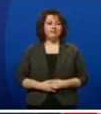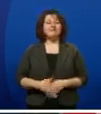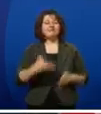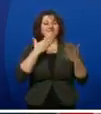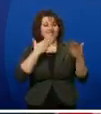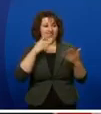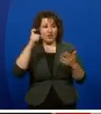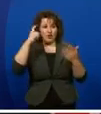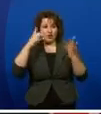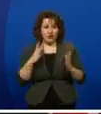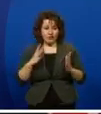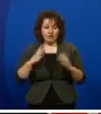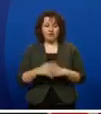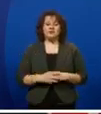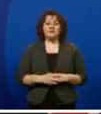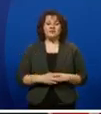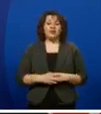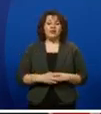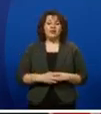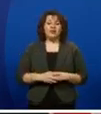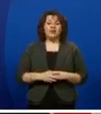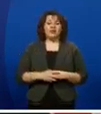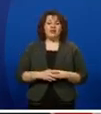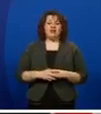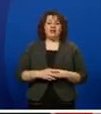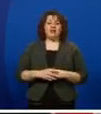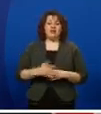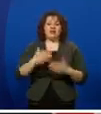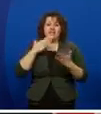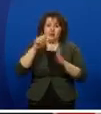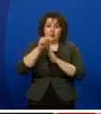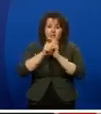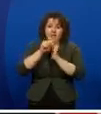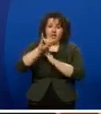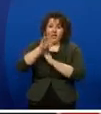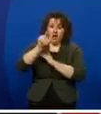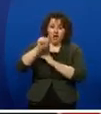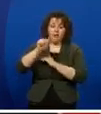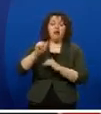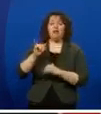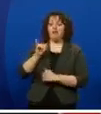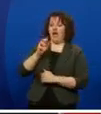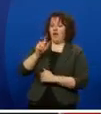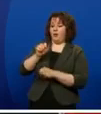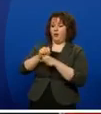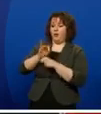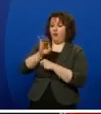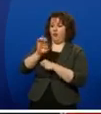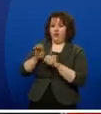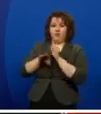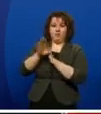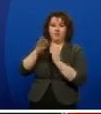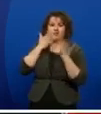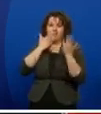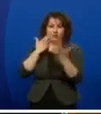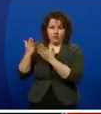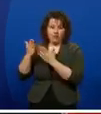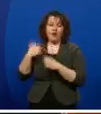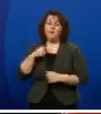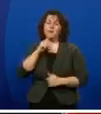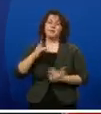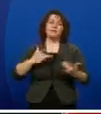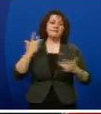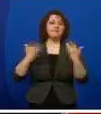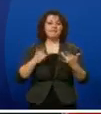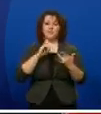Thank you, Governor Reynolds, the state of Iowa, and Iowa Workforce Development. I am delighted